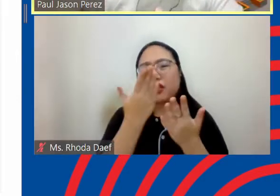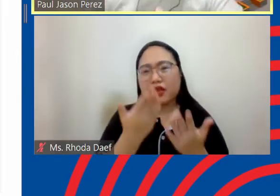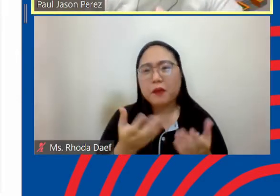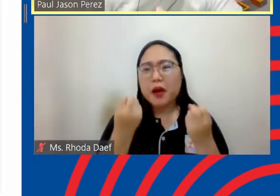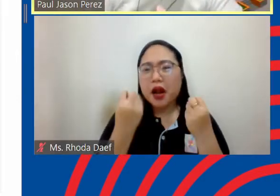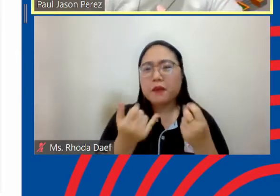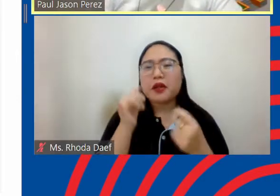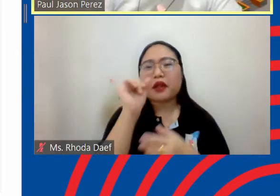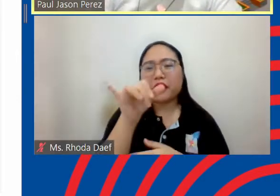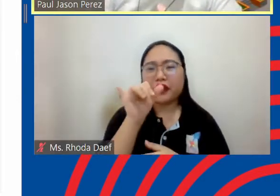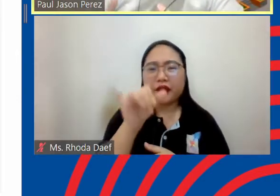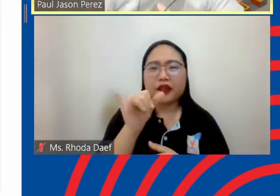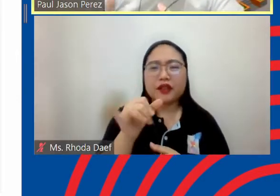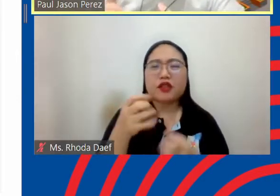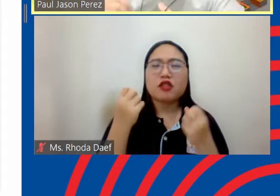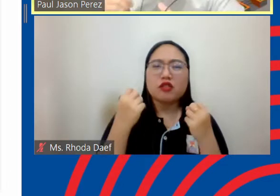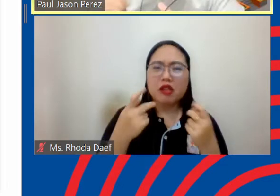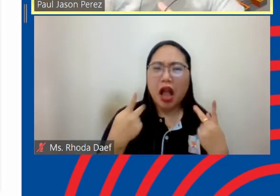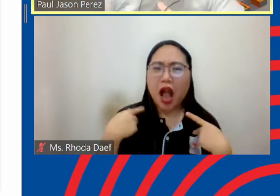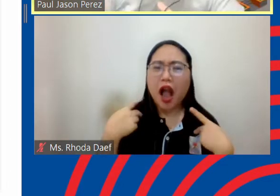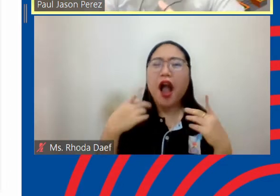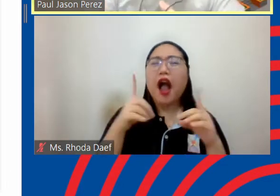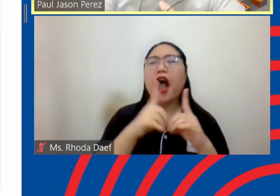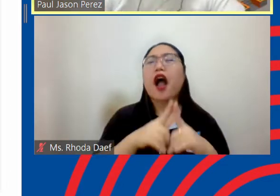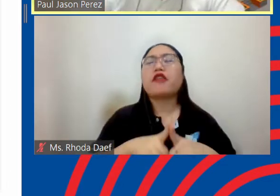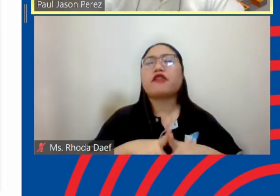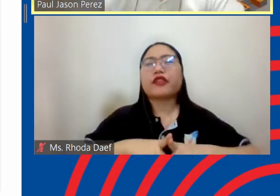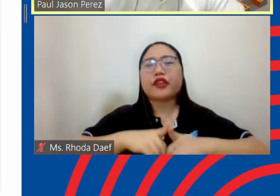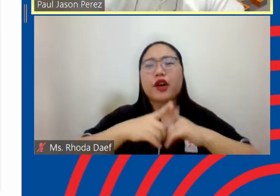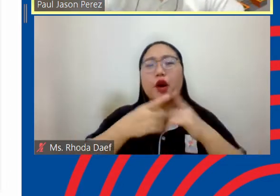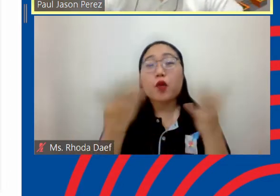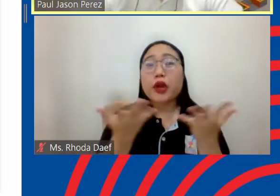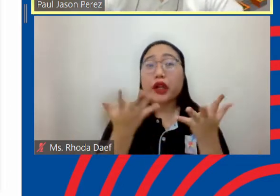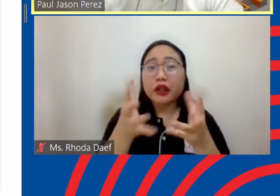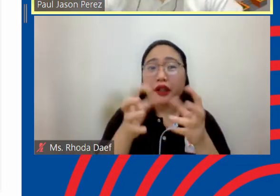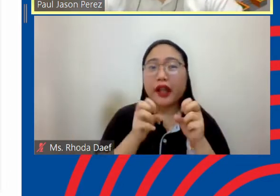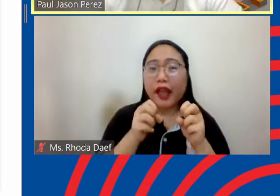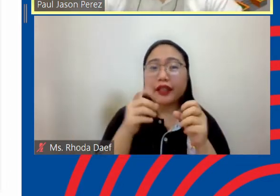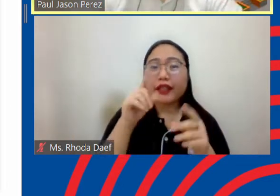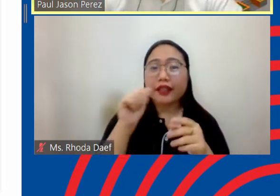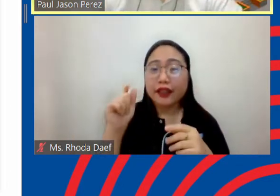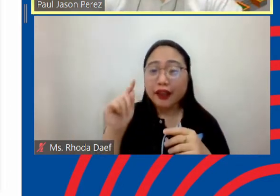tayong data repository. So this talk will be really relevant for you.